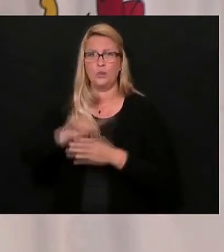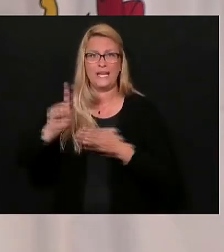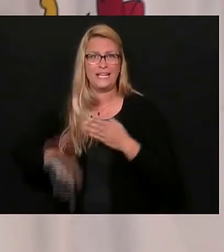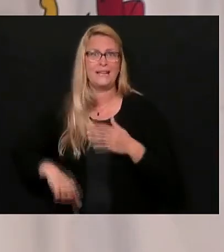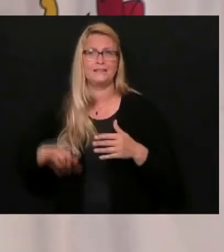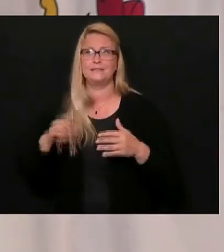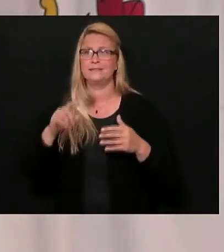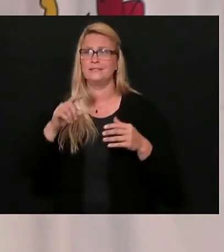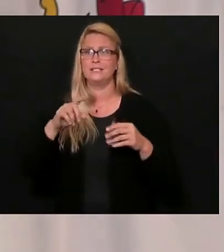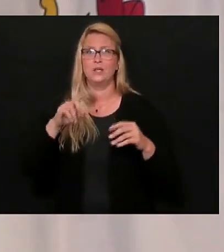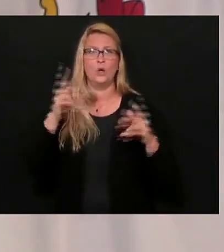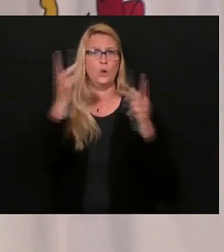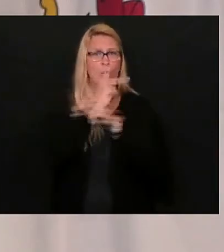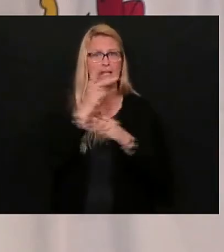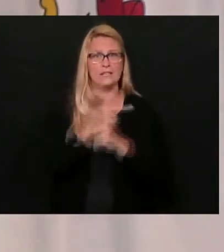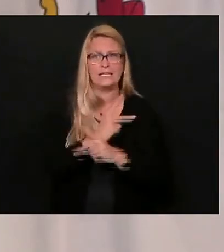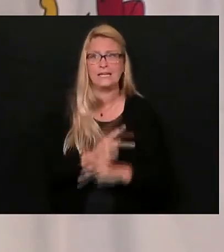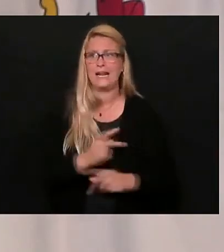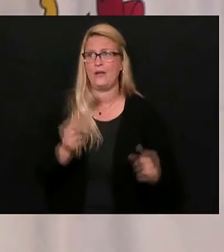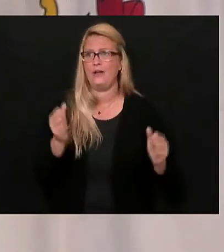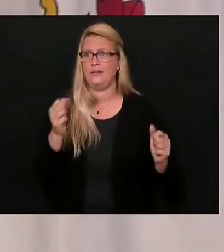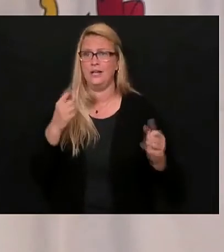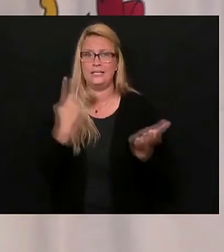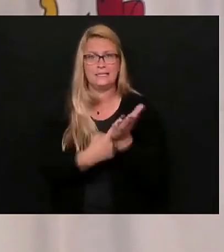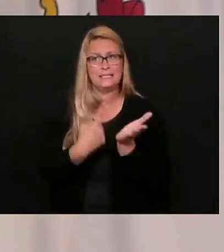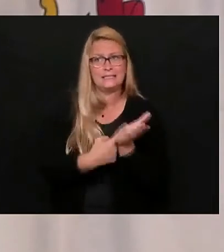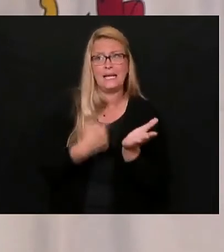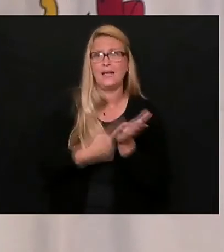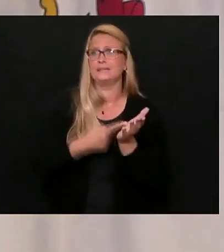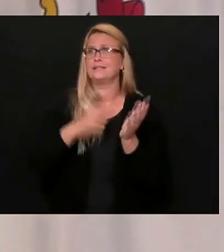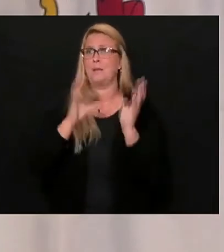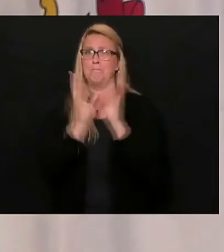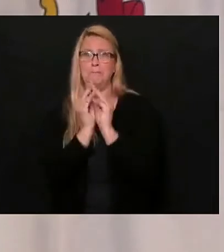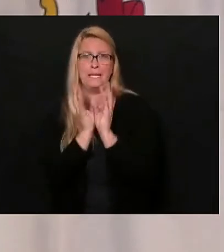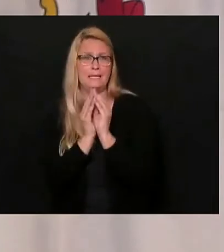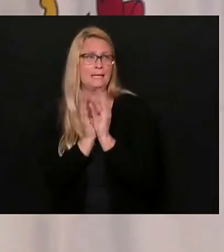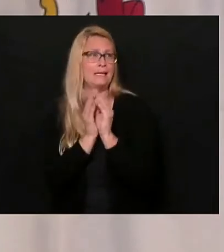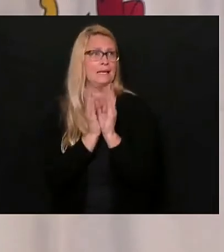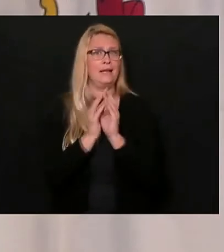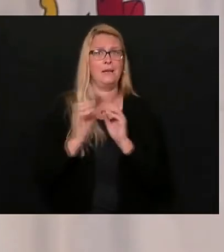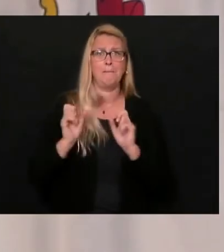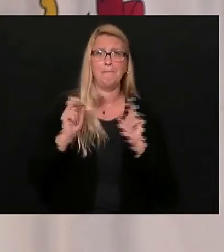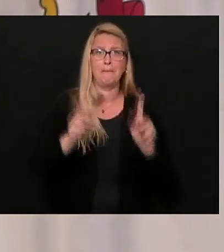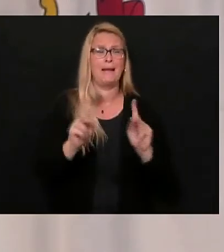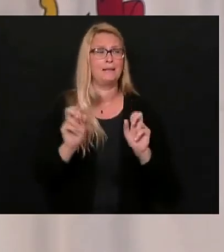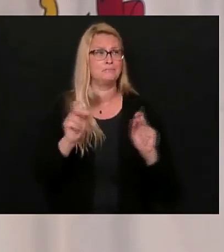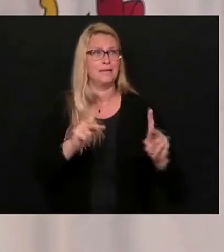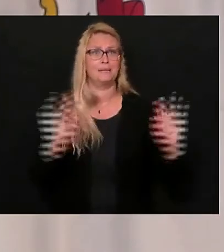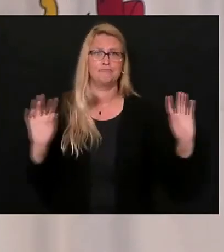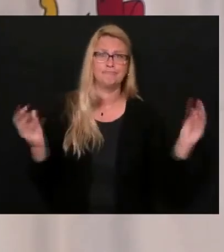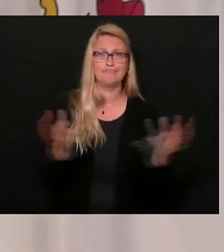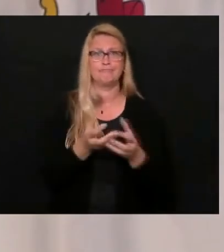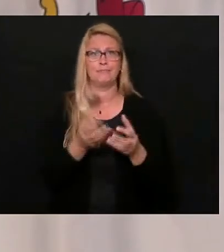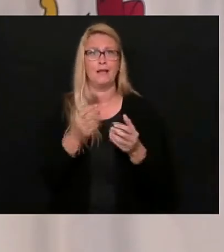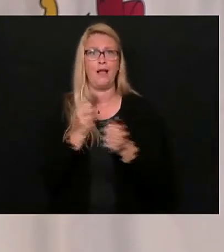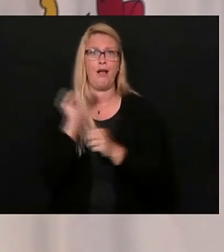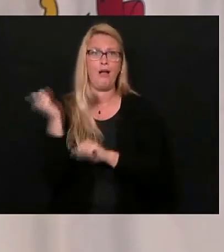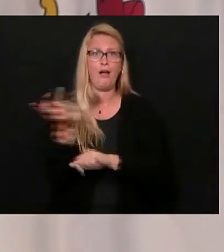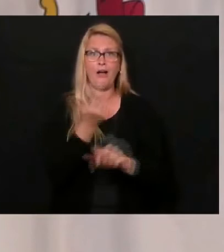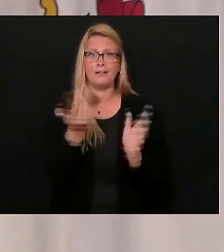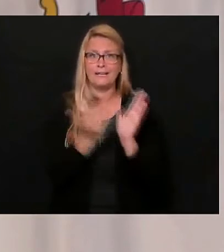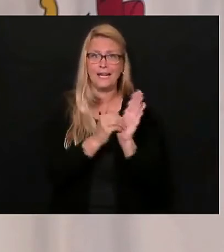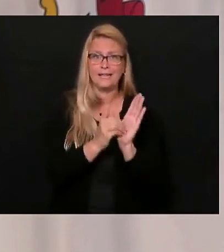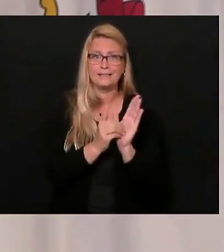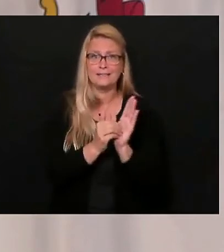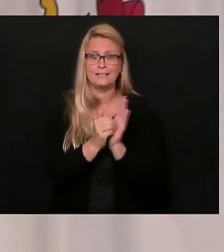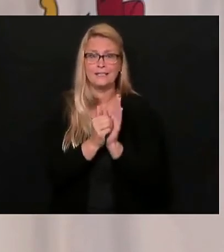as well. We have absolutely discussed this. For crying out loud, if anybody in the right mind